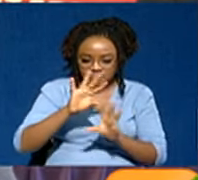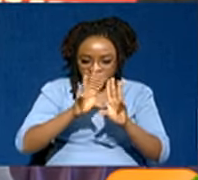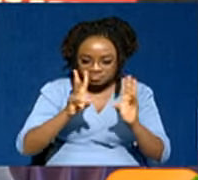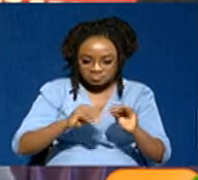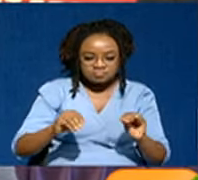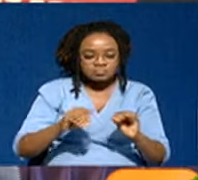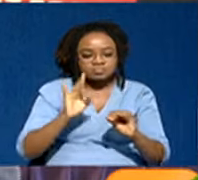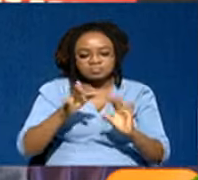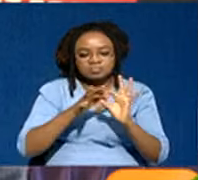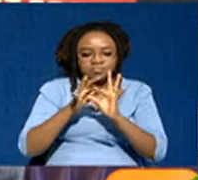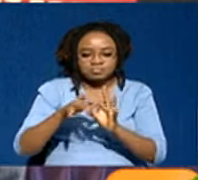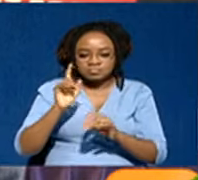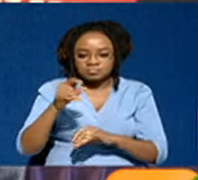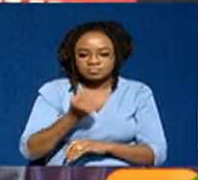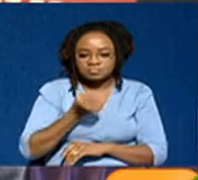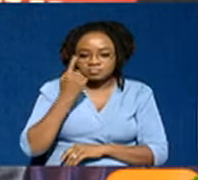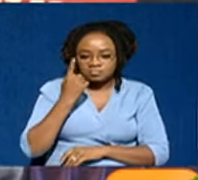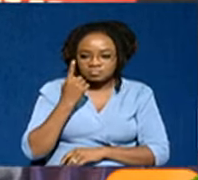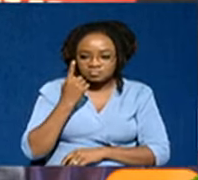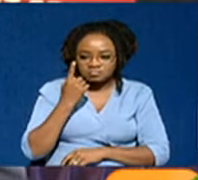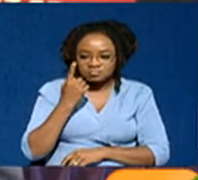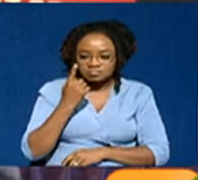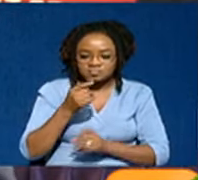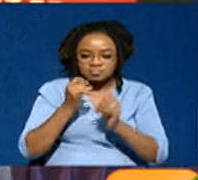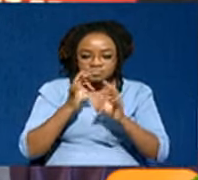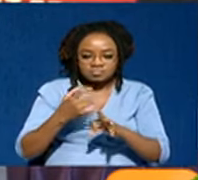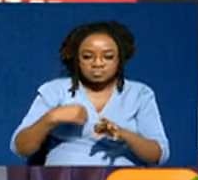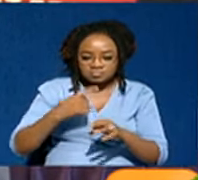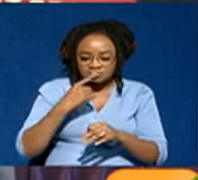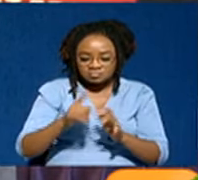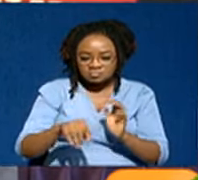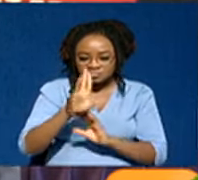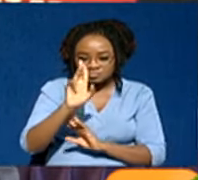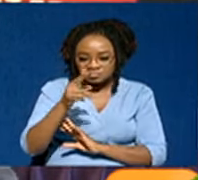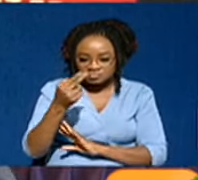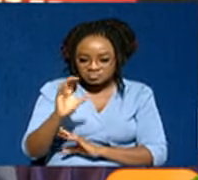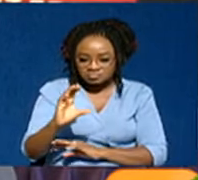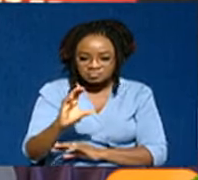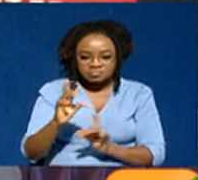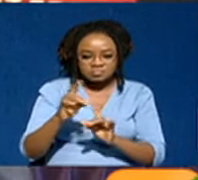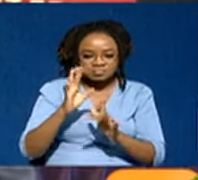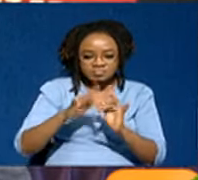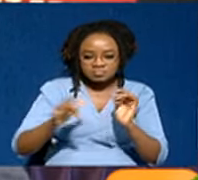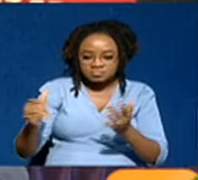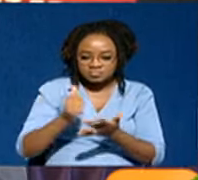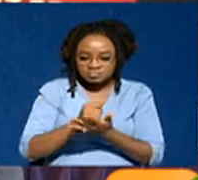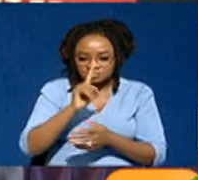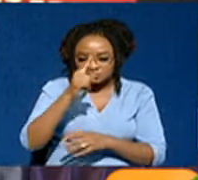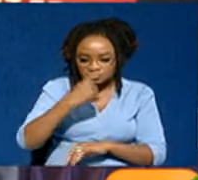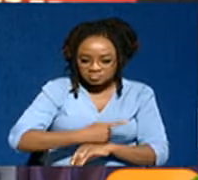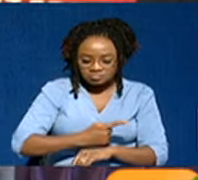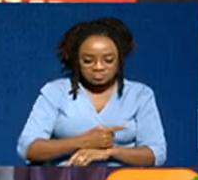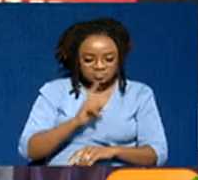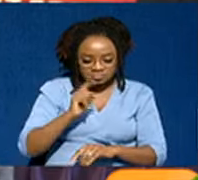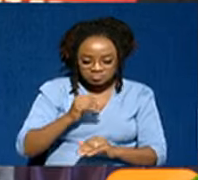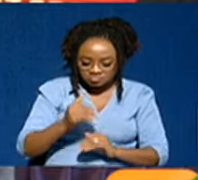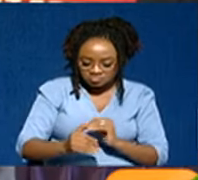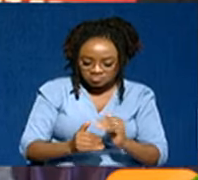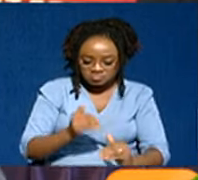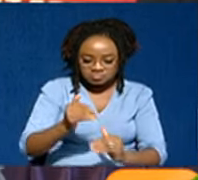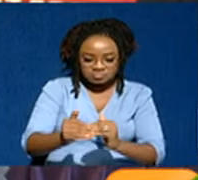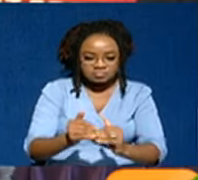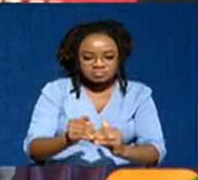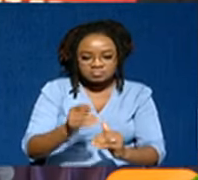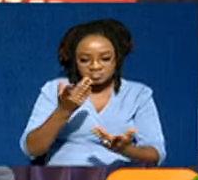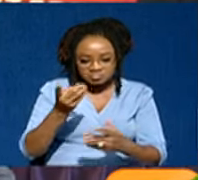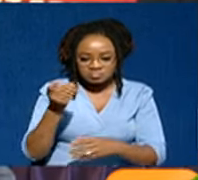union should understand. Tukisema universal health coverage hatuwezi kuandika na siku moja mpaka ikuwe gradual.